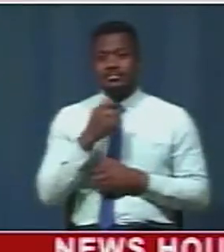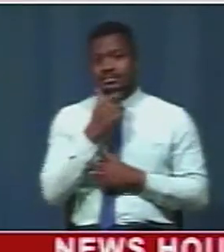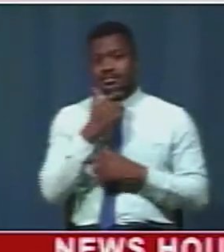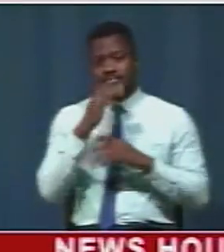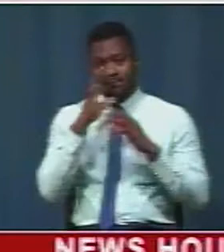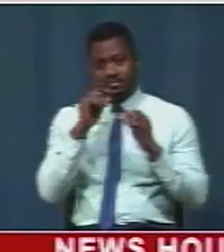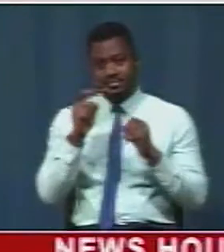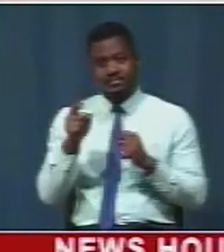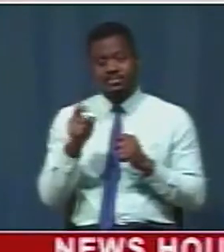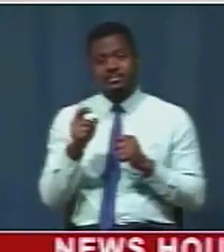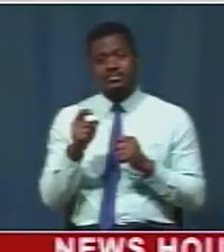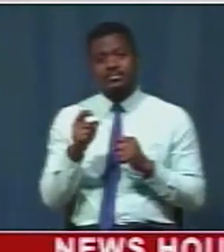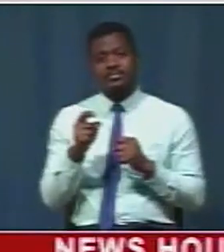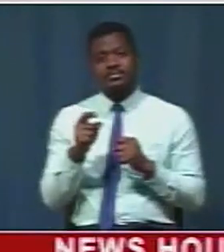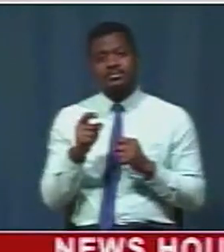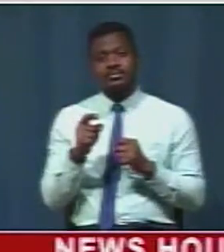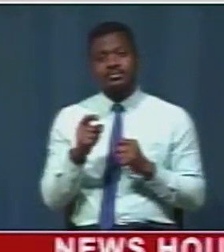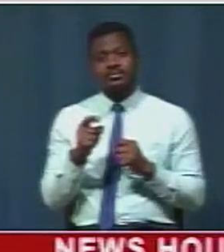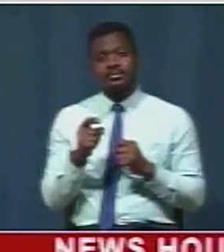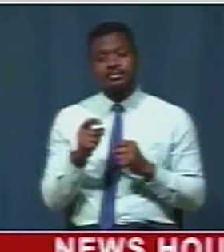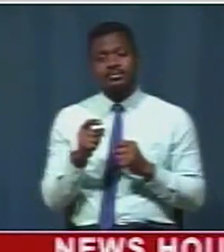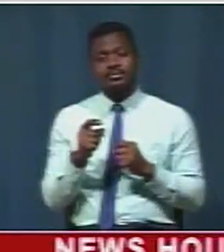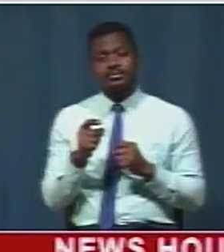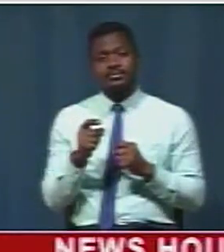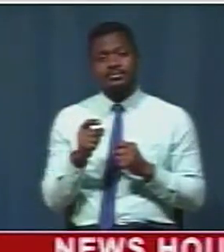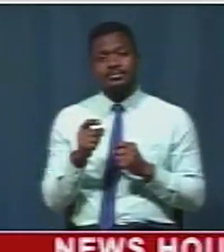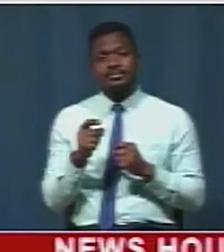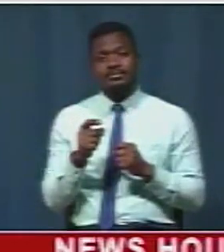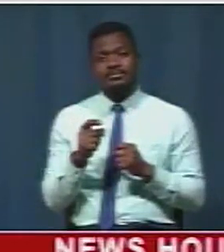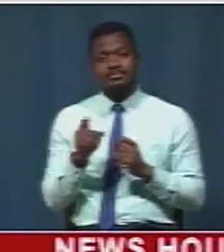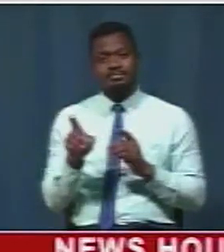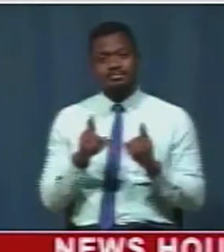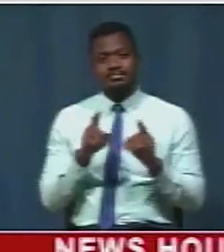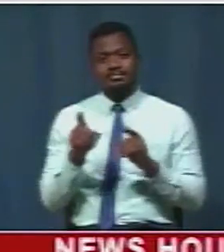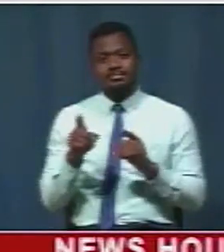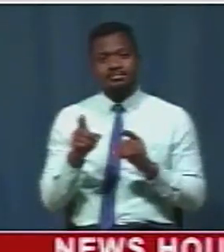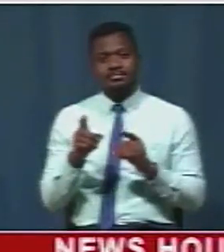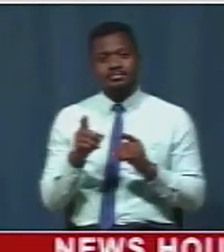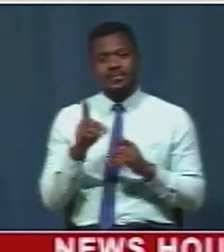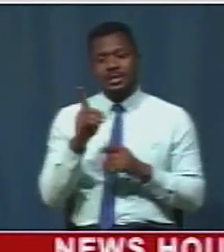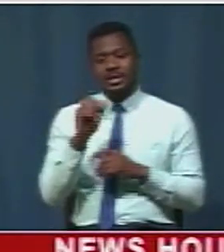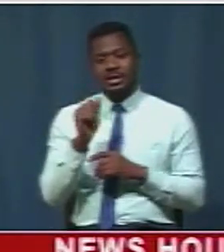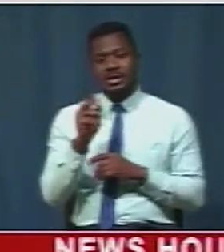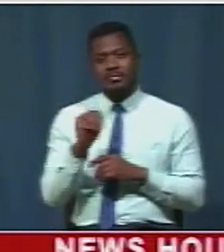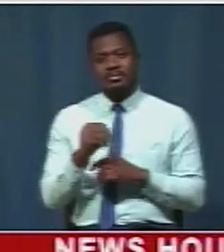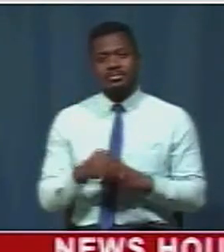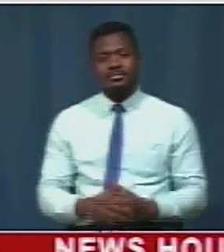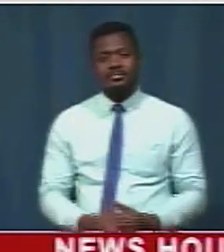Addo Dankwa Akufo-Addo, the President of the Republic of Ghana, is doing the Palgo Dam.